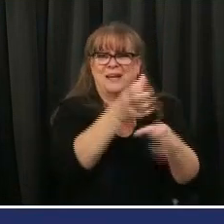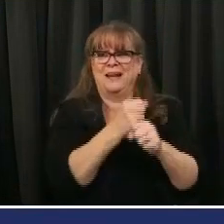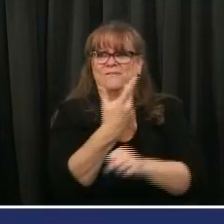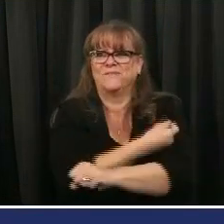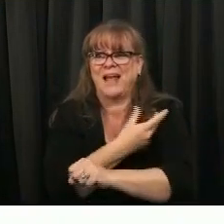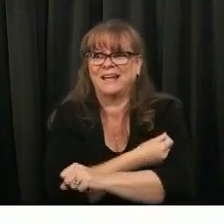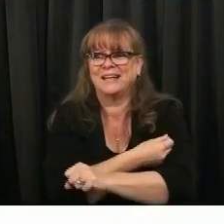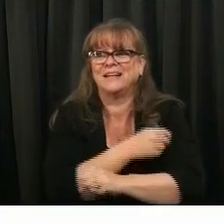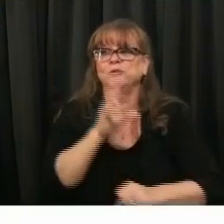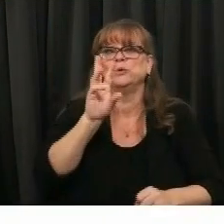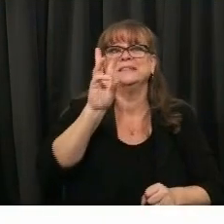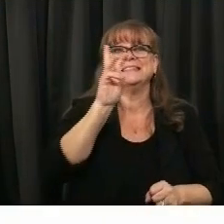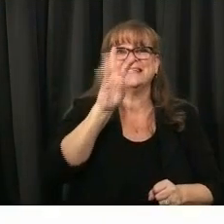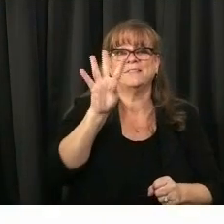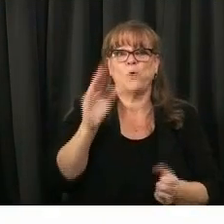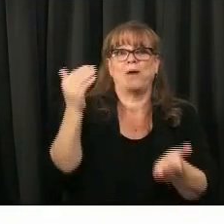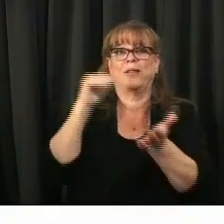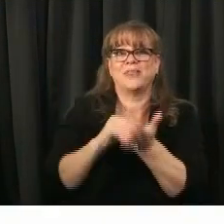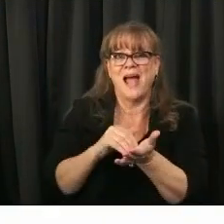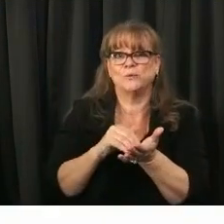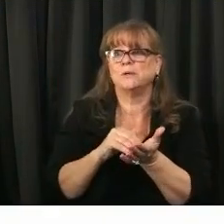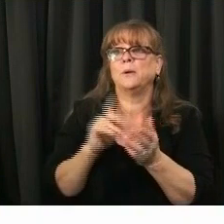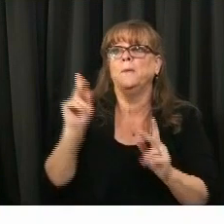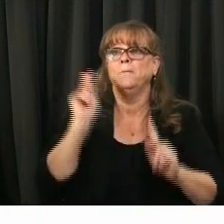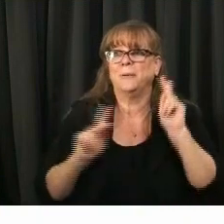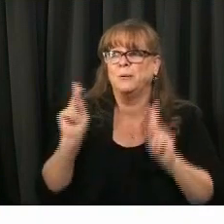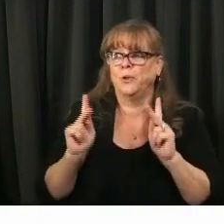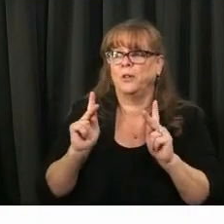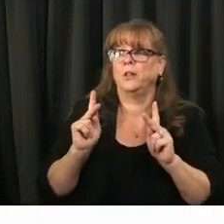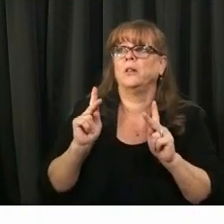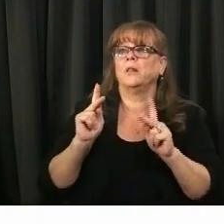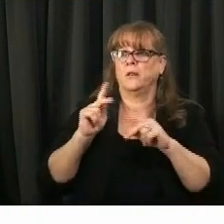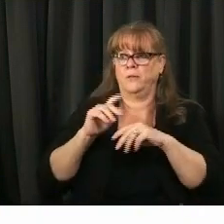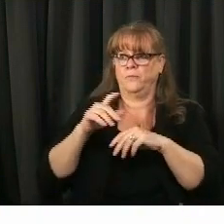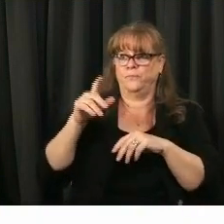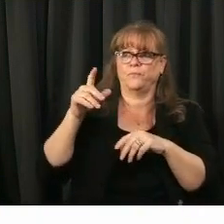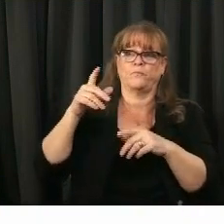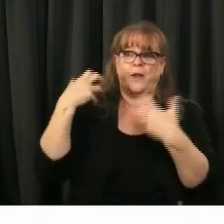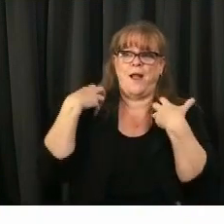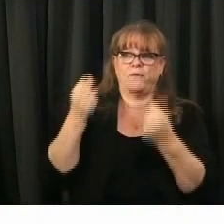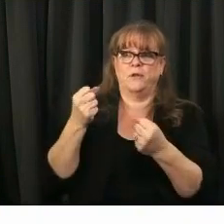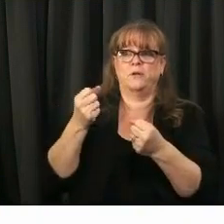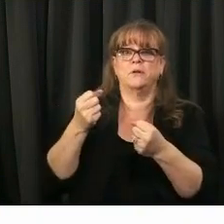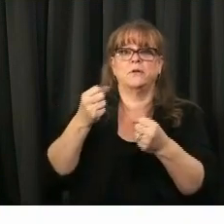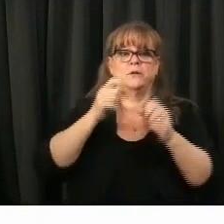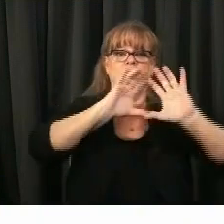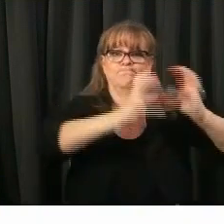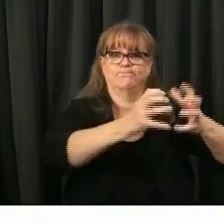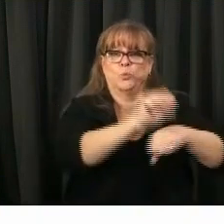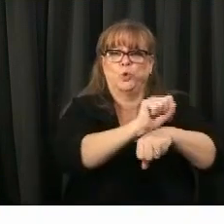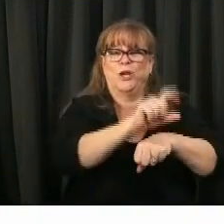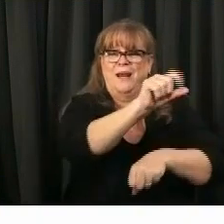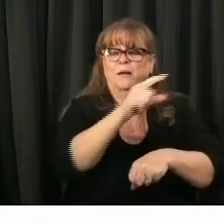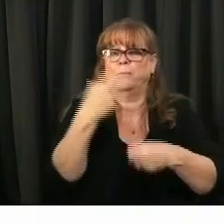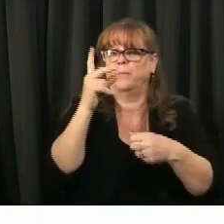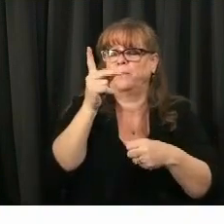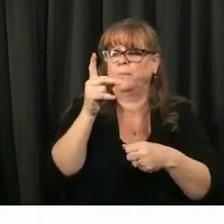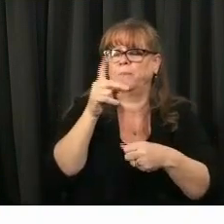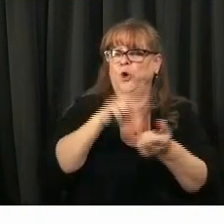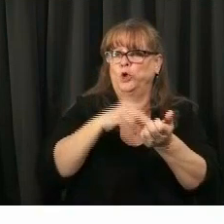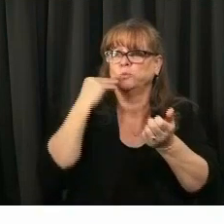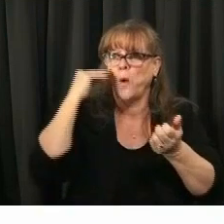64,500 first doses have been administered to frontline healthcare workers. That's about 85%. 48,000